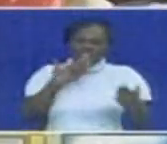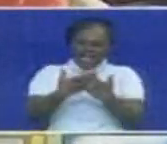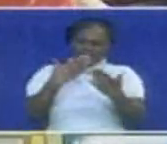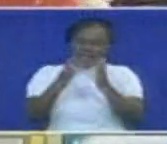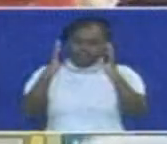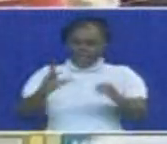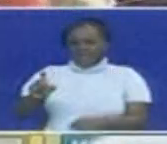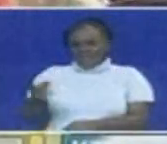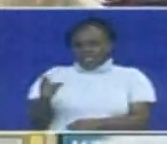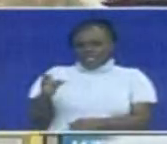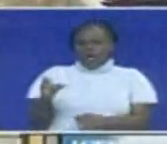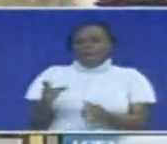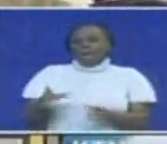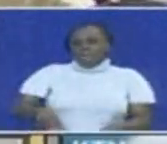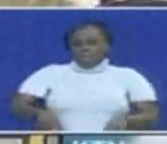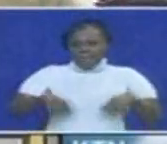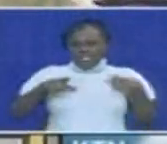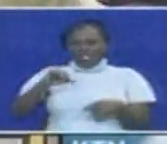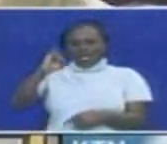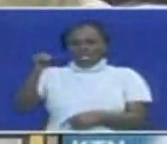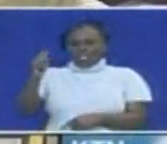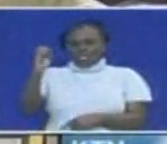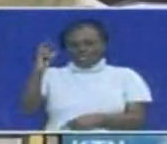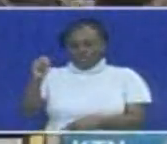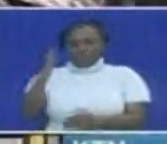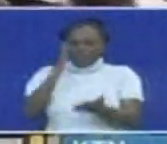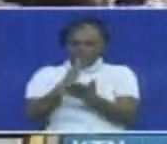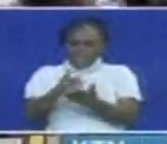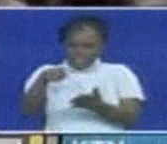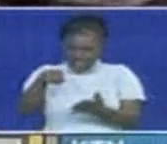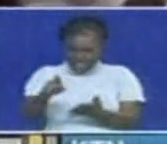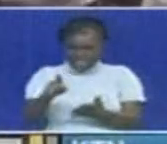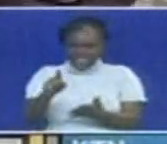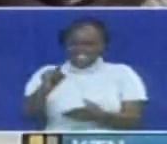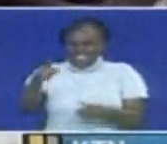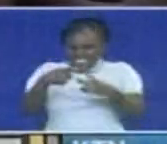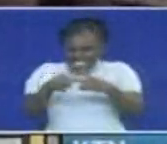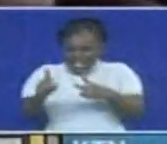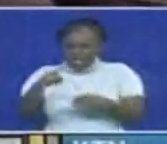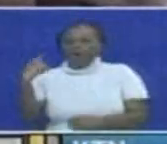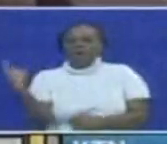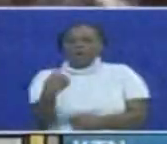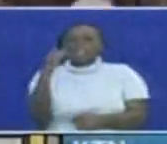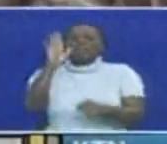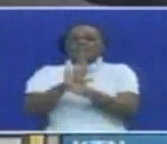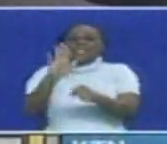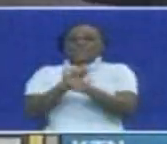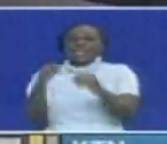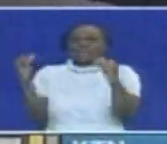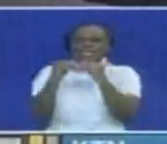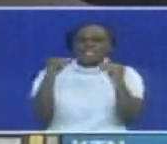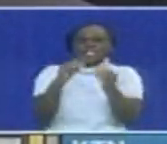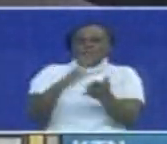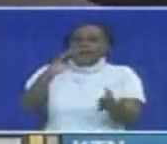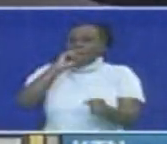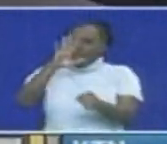Radio Maisha's head of radio, Tom Japani, assured the people that this is just the beginning of many interactions.